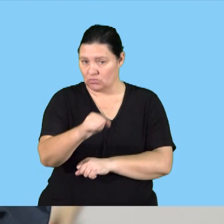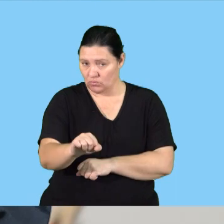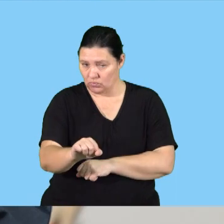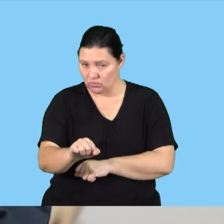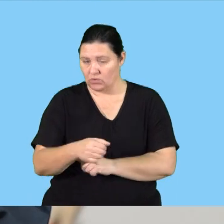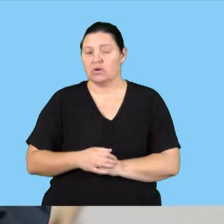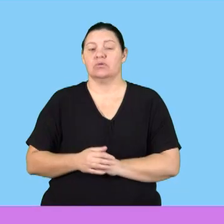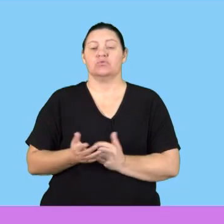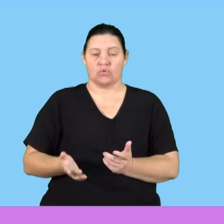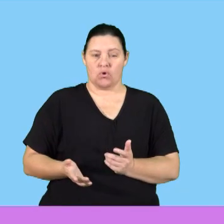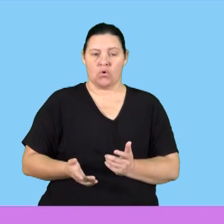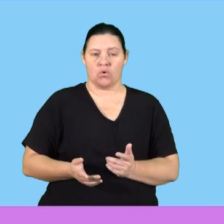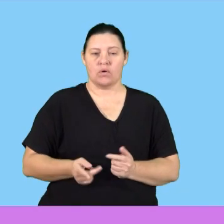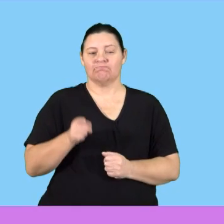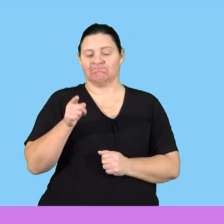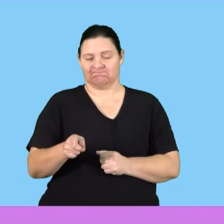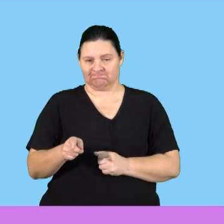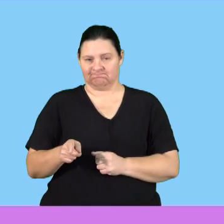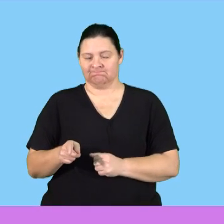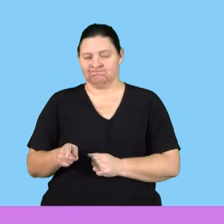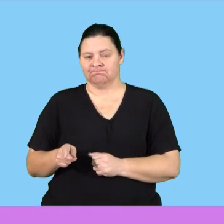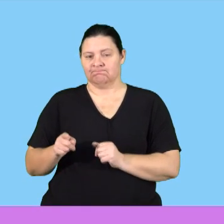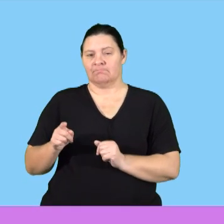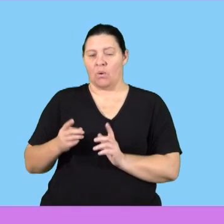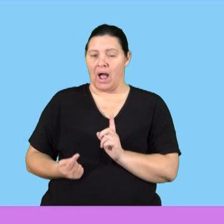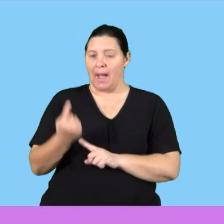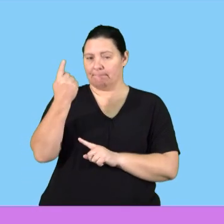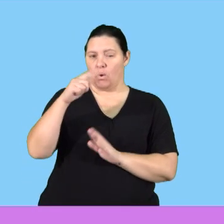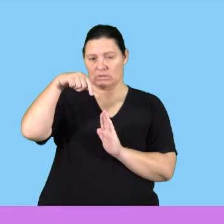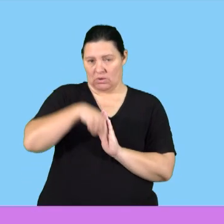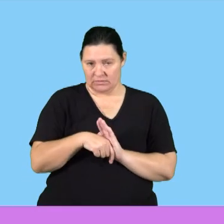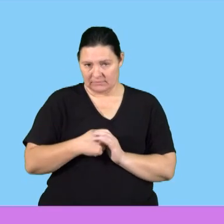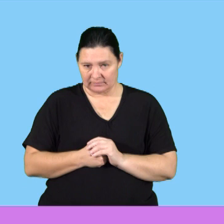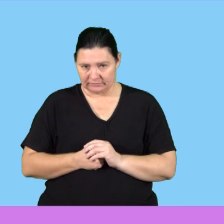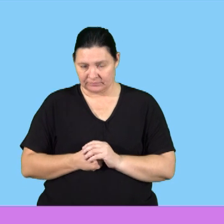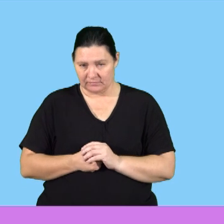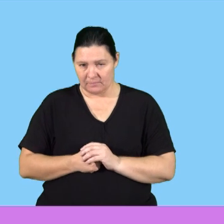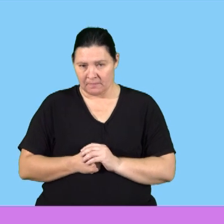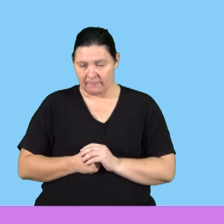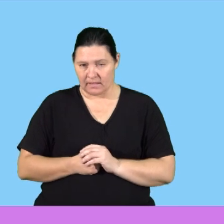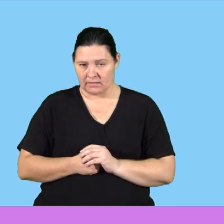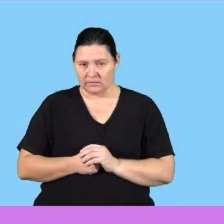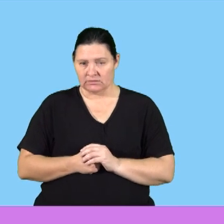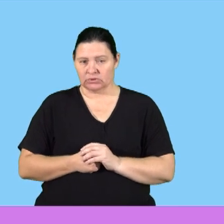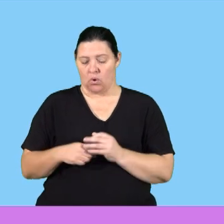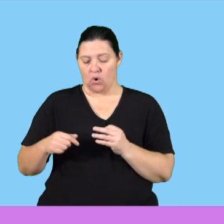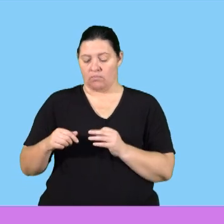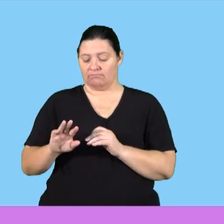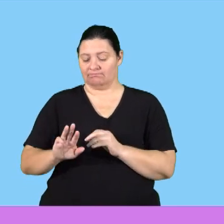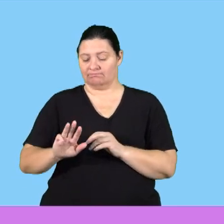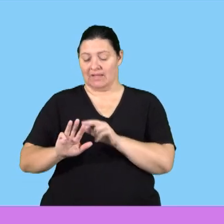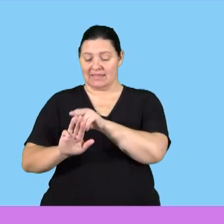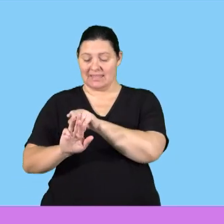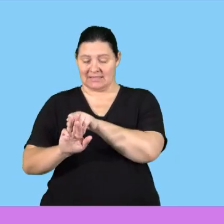value will then be the one to determine as to whether are we rounding up or are we rounding down. So now the